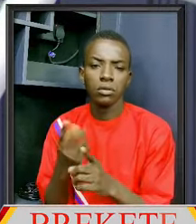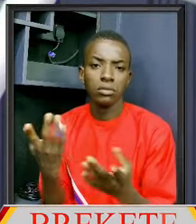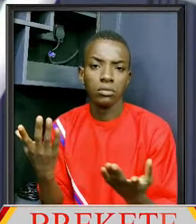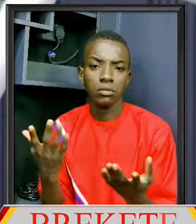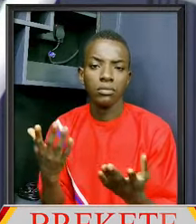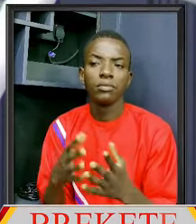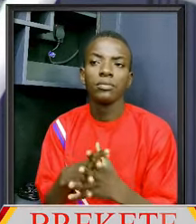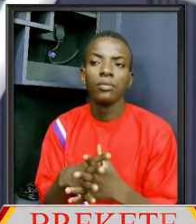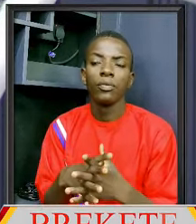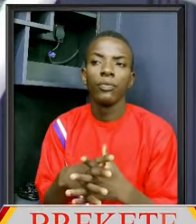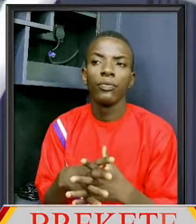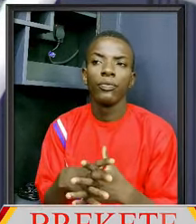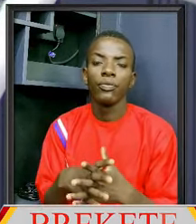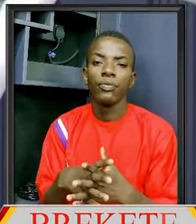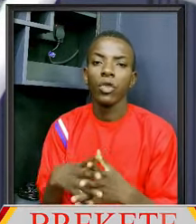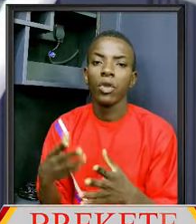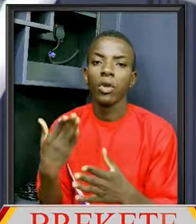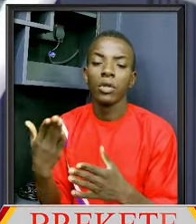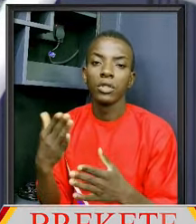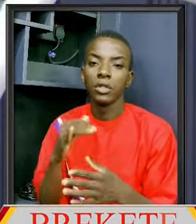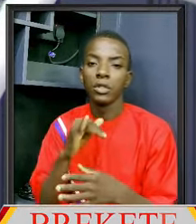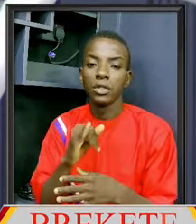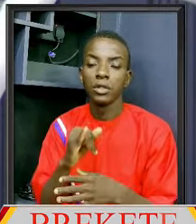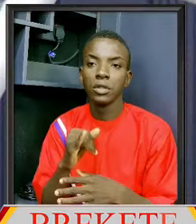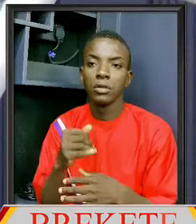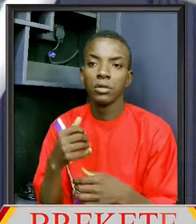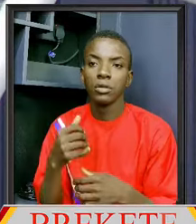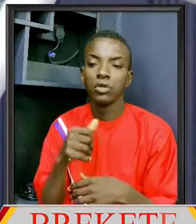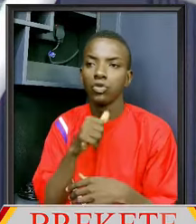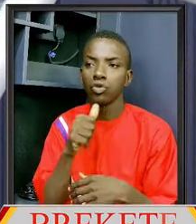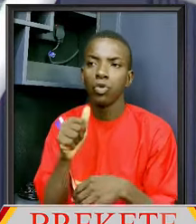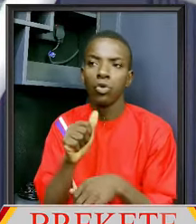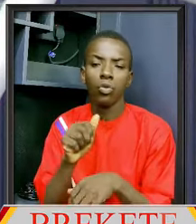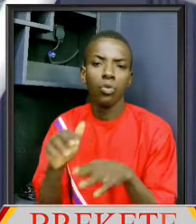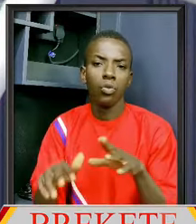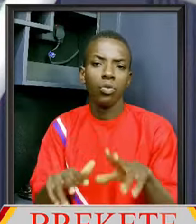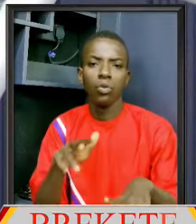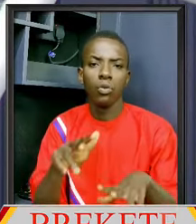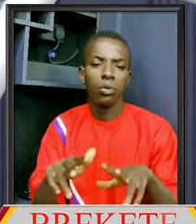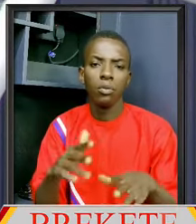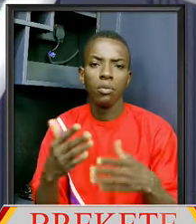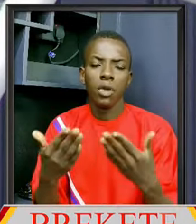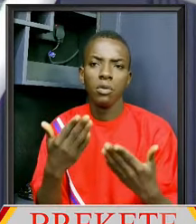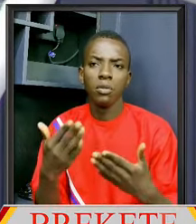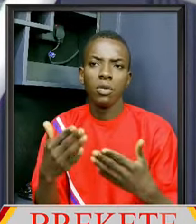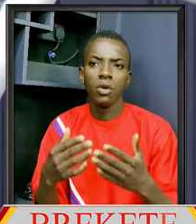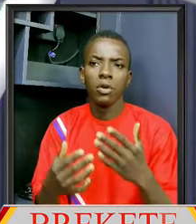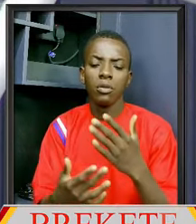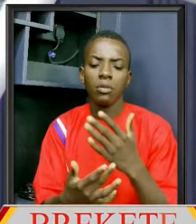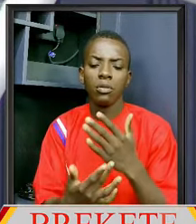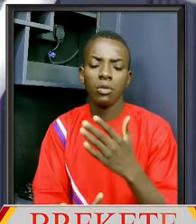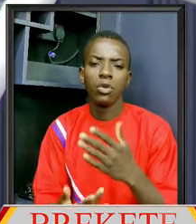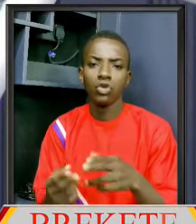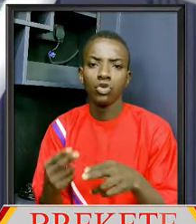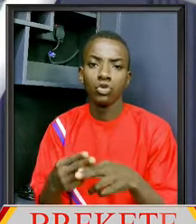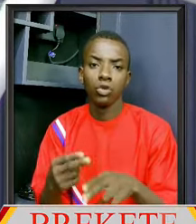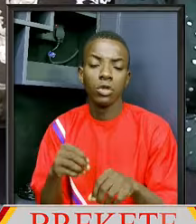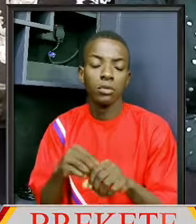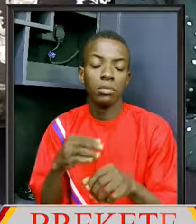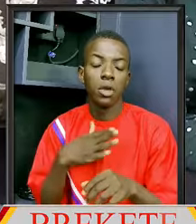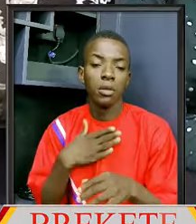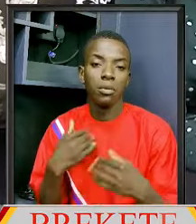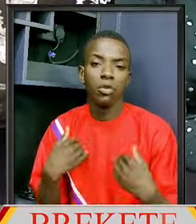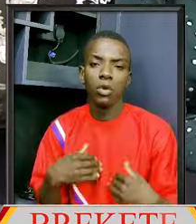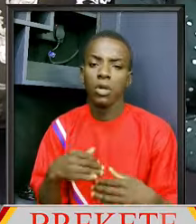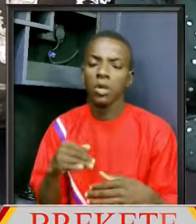no. Okay. The idea thing be say, make you know what I say, if it be me like say blood don't shot for my body.